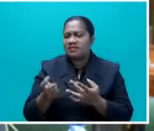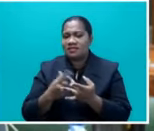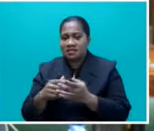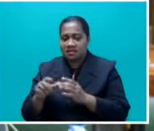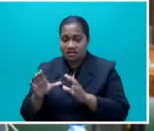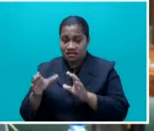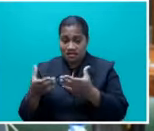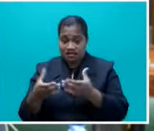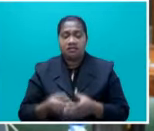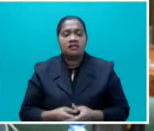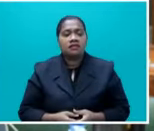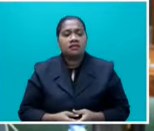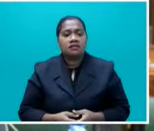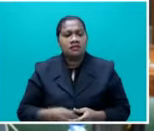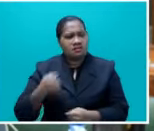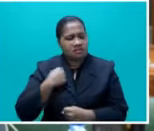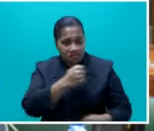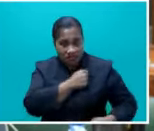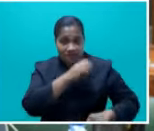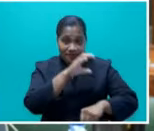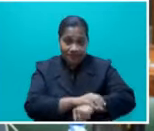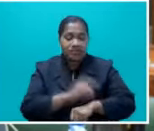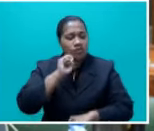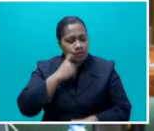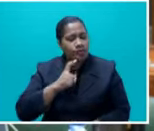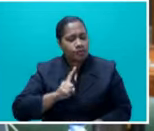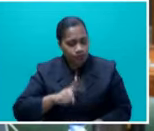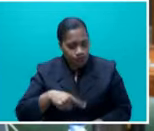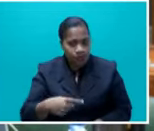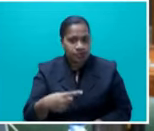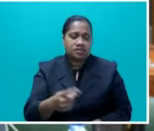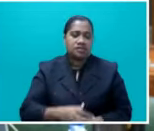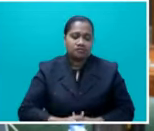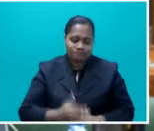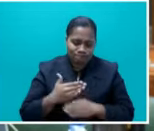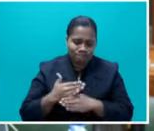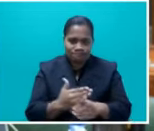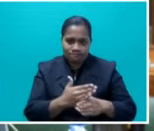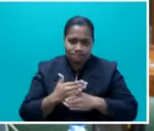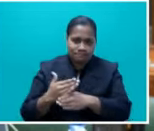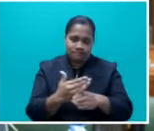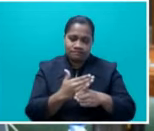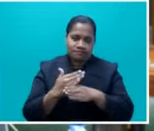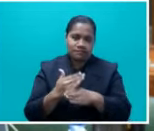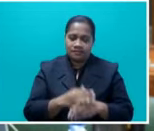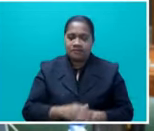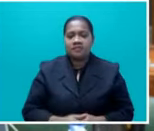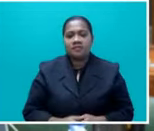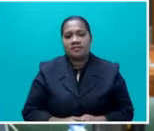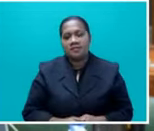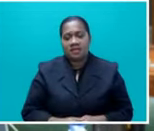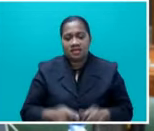namely the RFMF and the Fiji Police Force, will continue to rapidly adapt and align their operational postures and responses